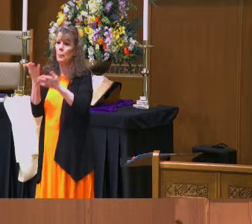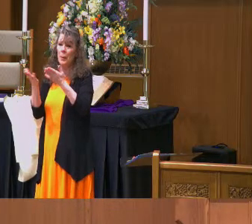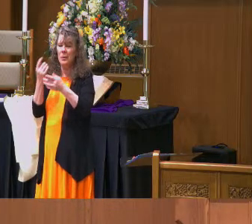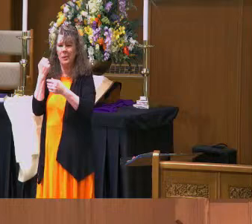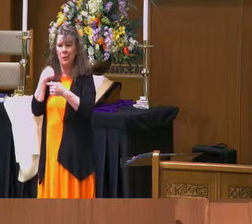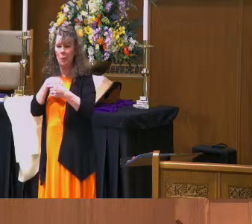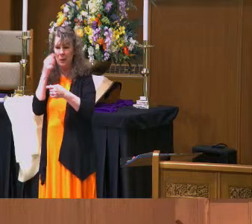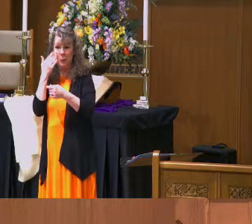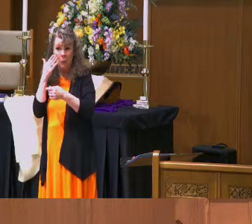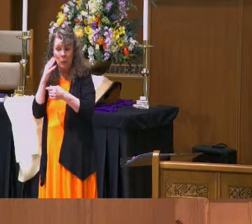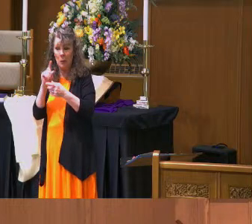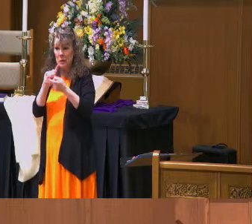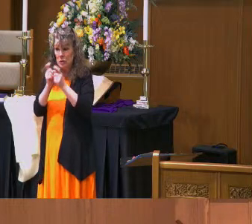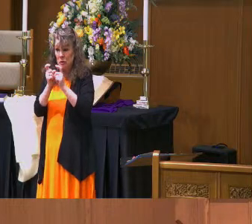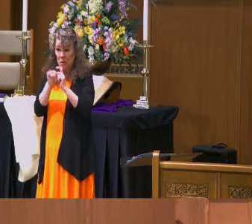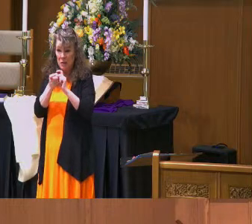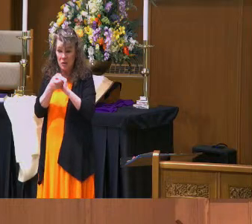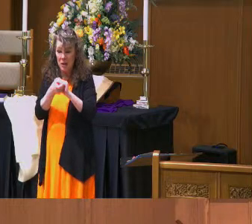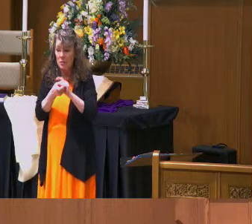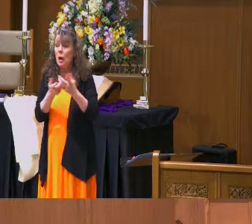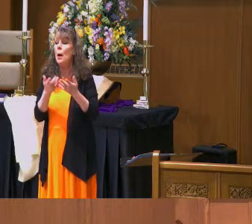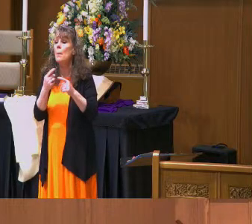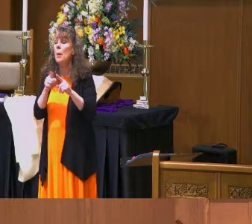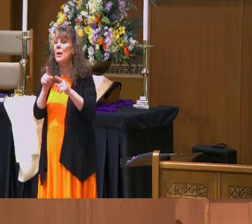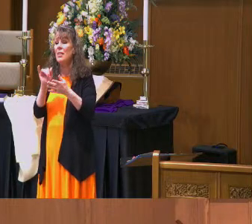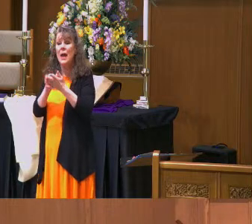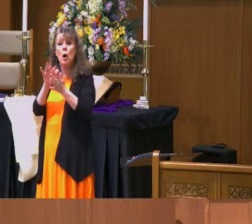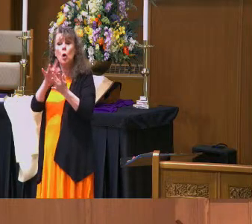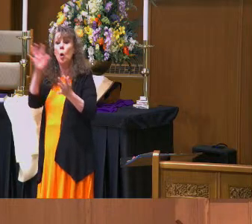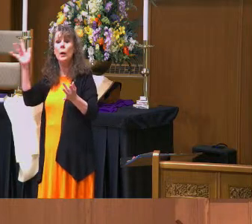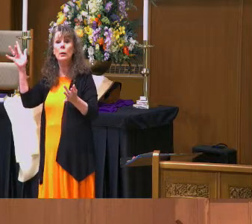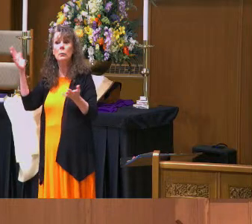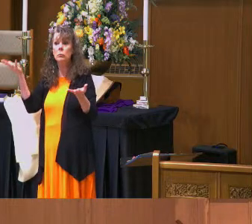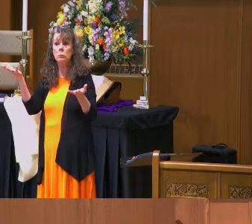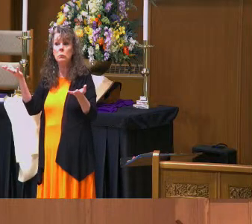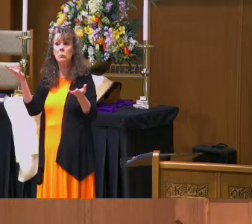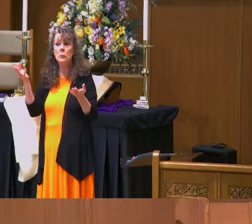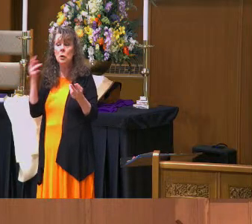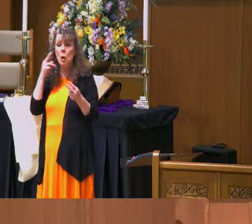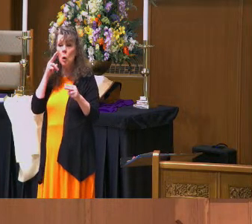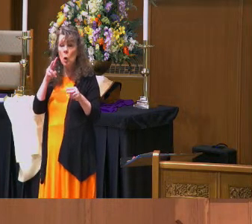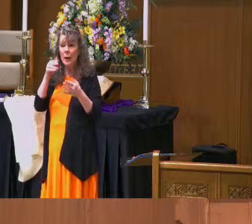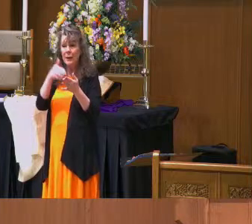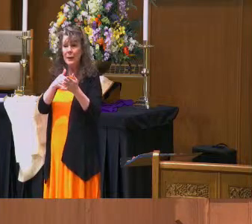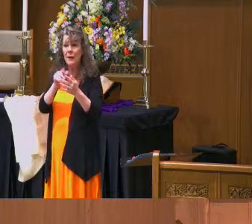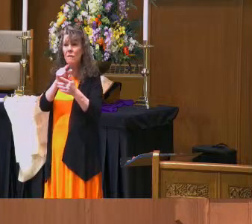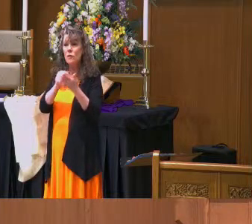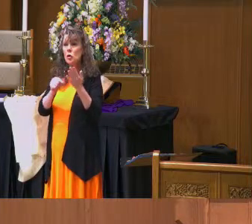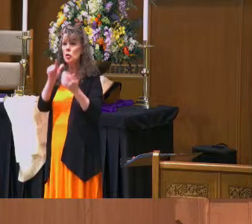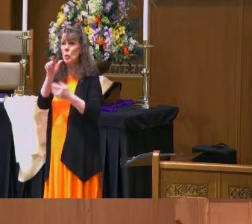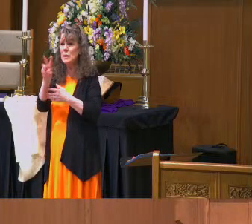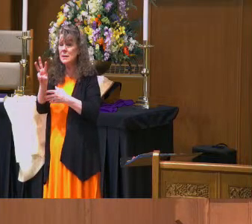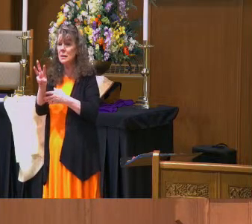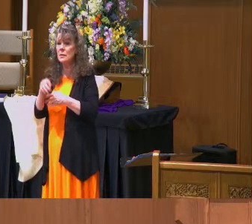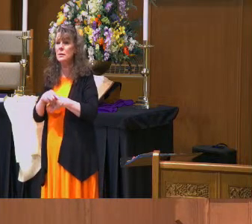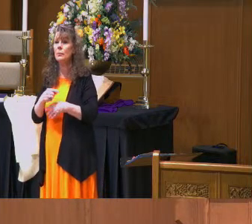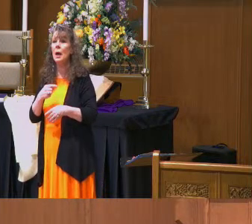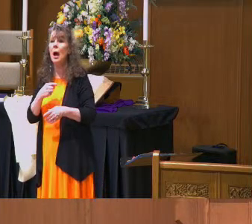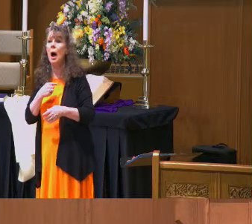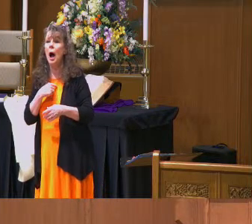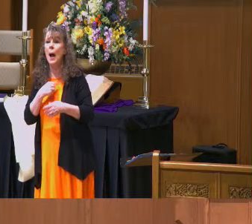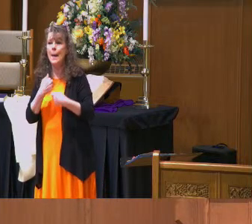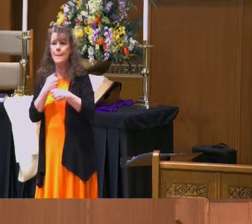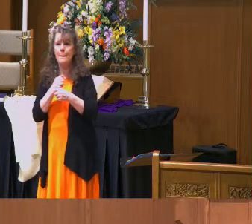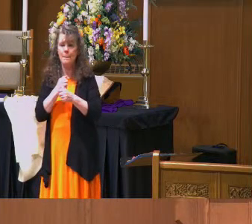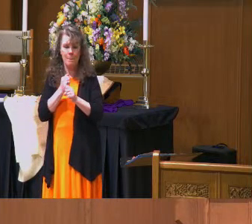change is taking place. So what is this glory? Look again at verse 26. I have made